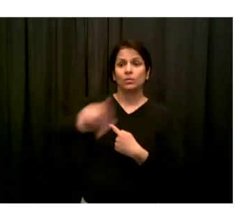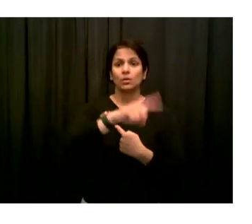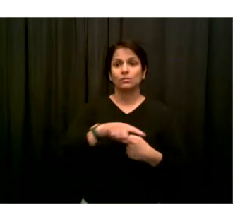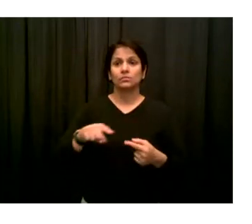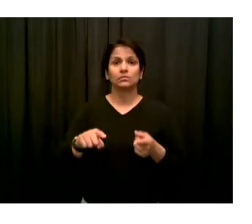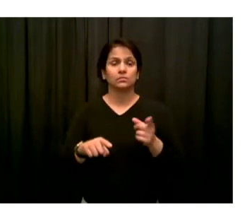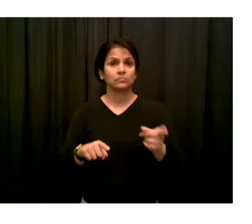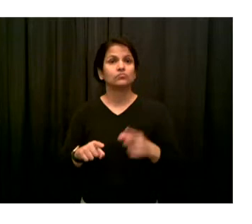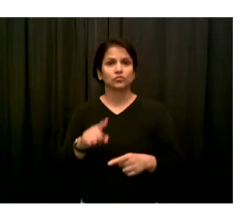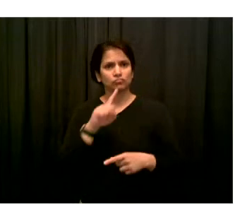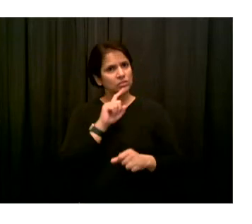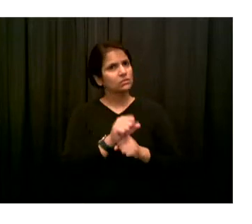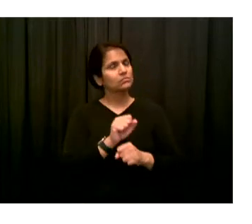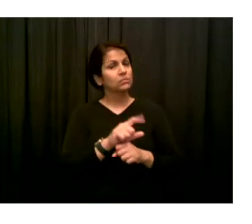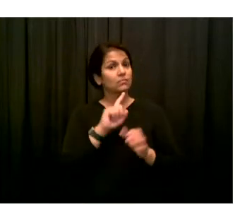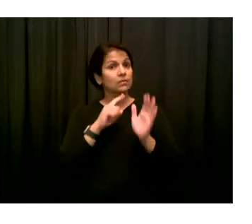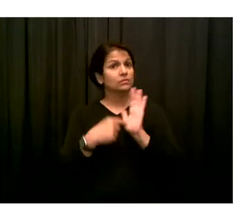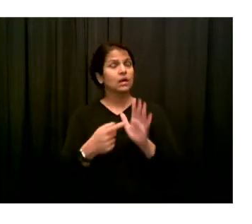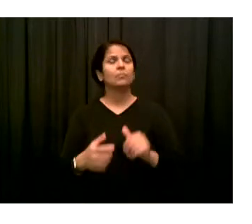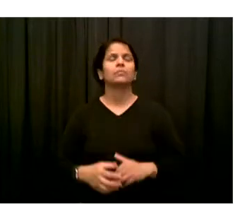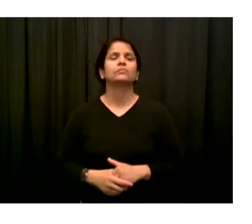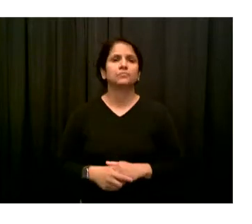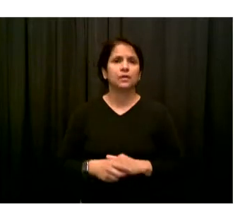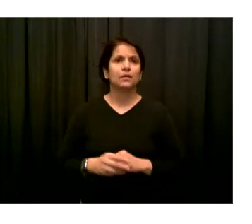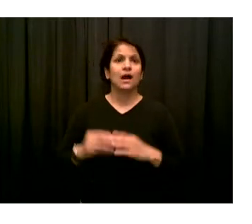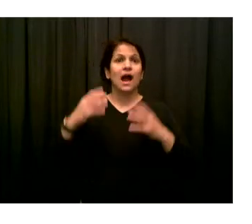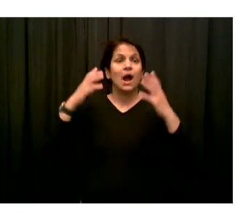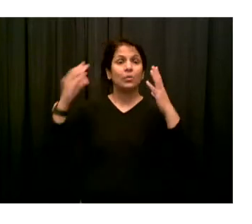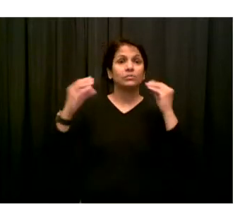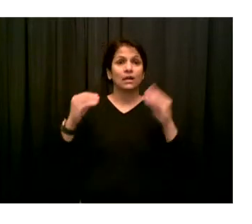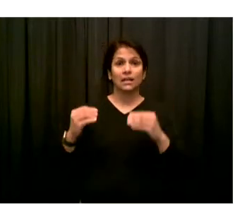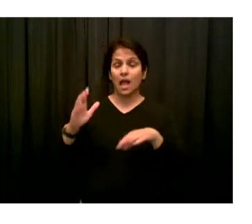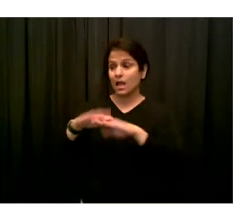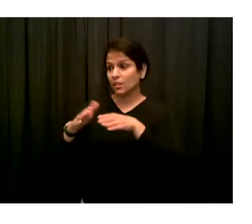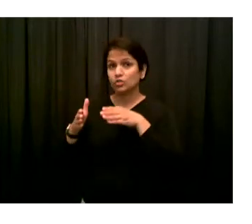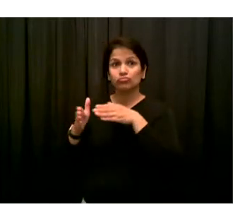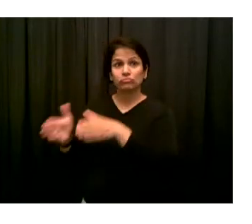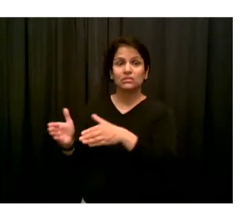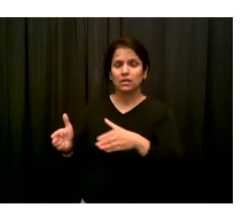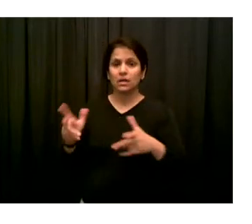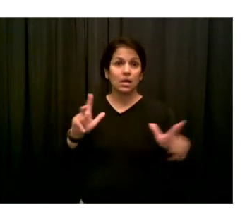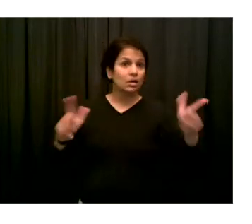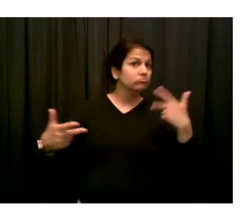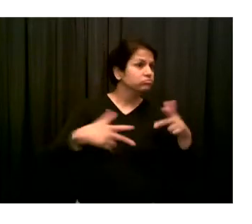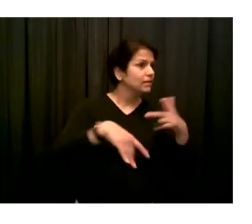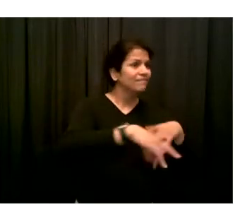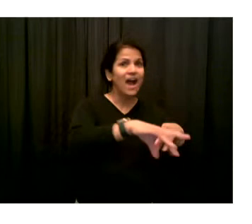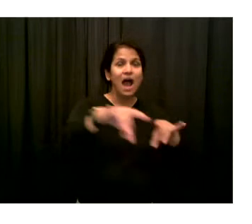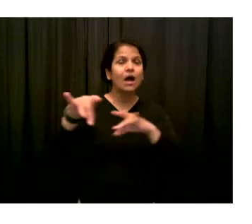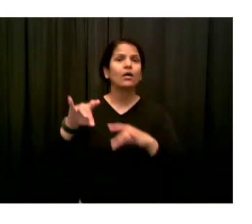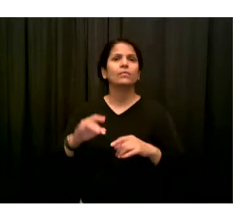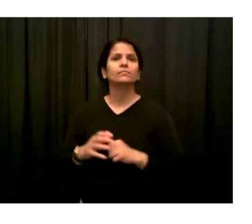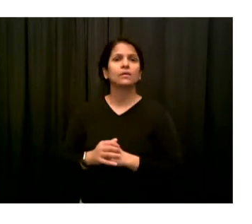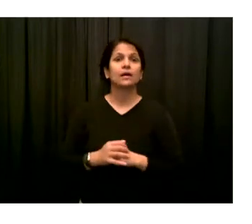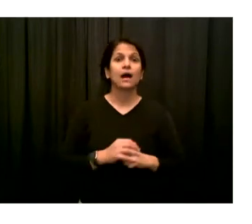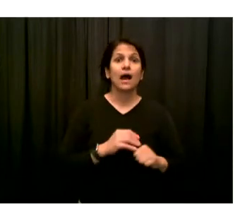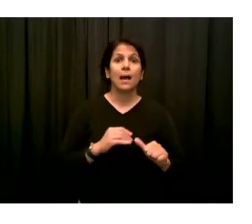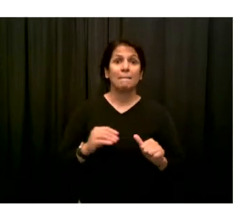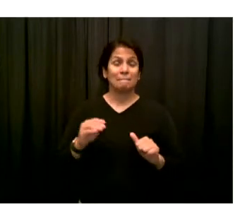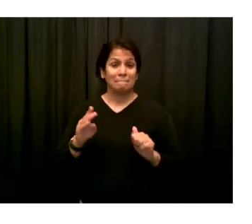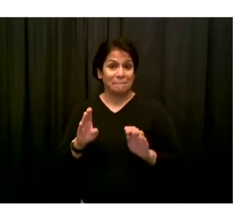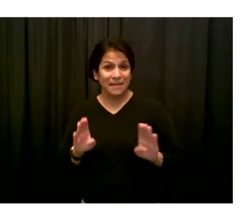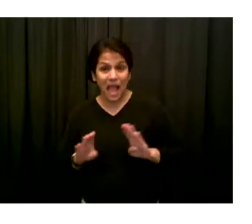that's supported by the Department of Homeless Services, and extensive behavioral health care services provided by New York City Health and